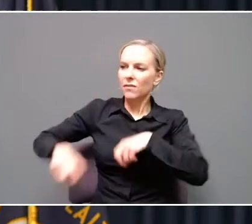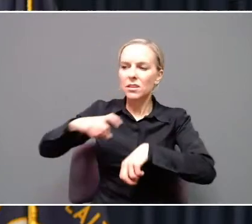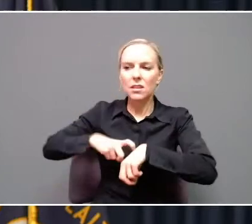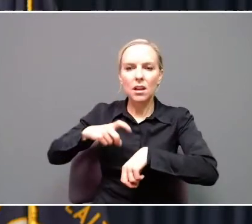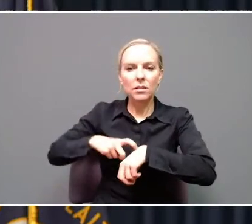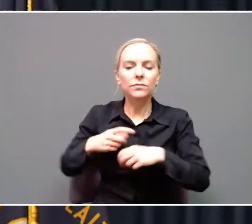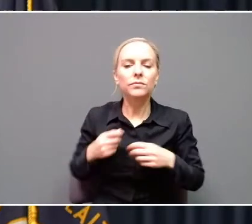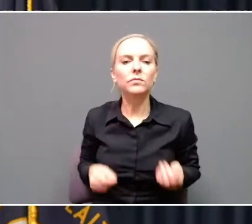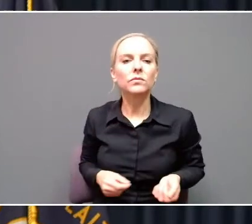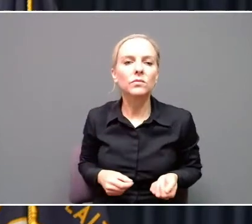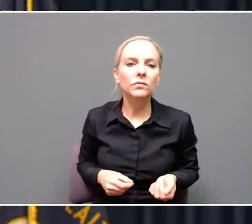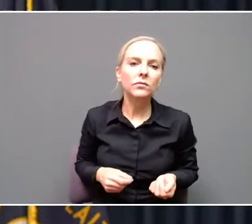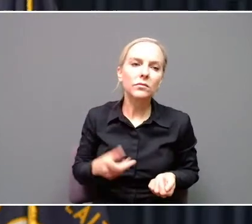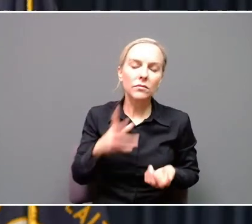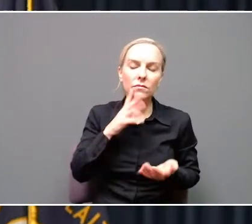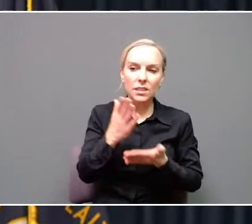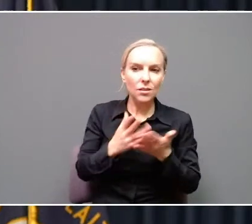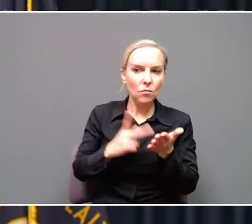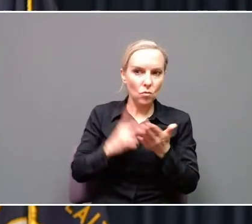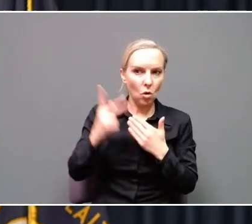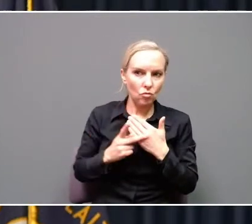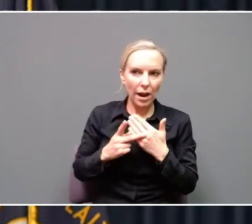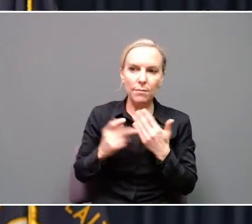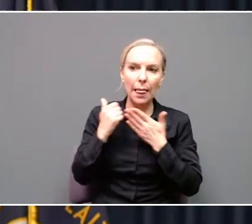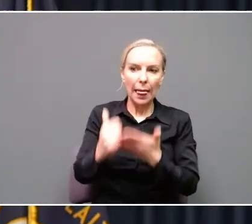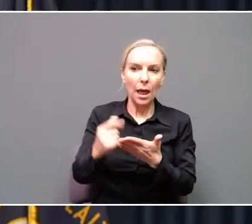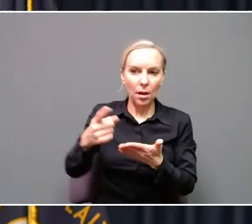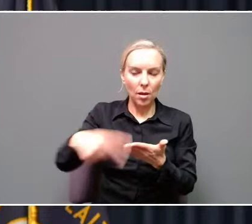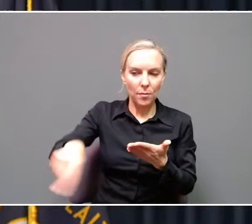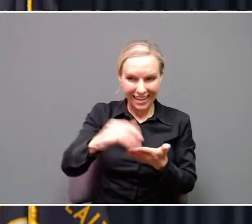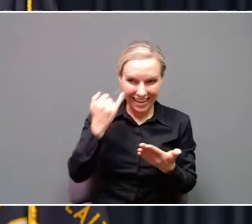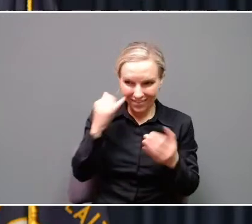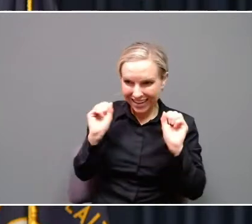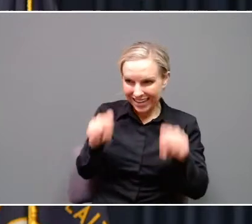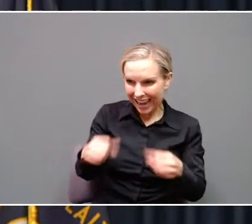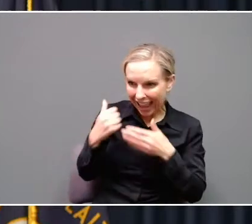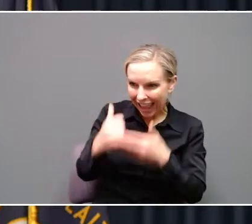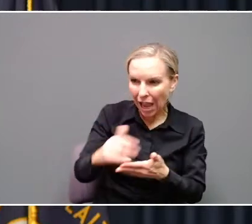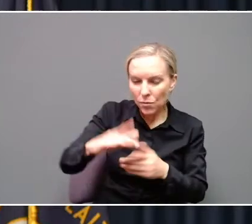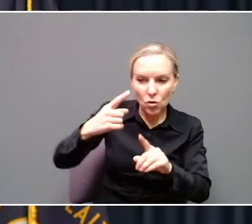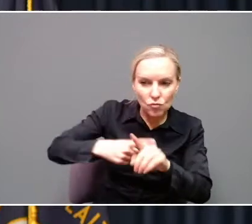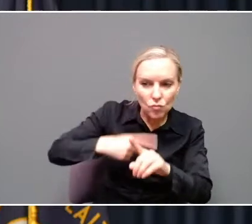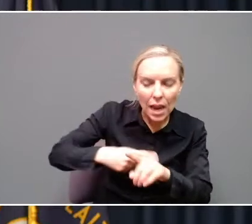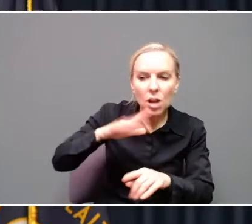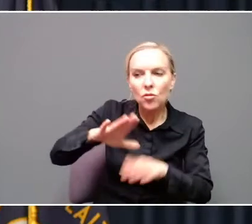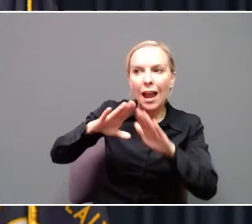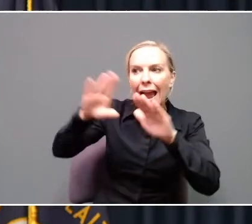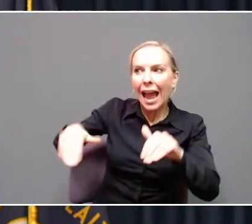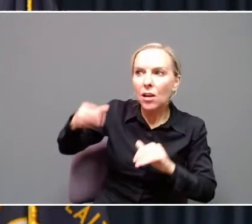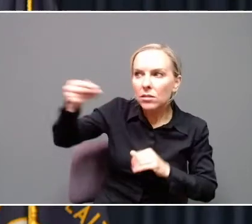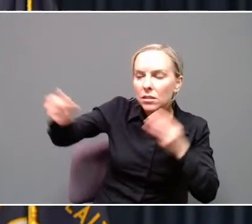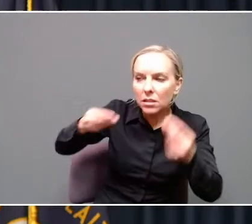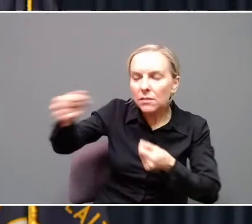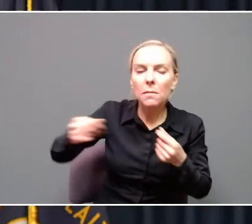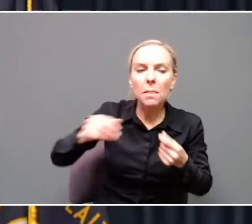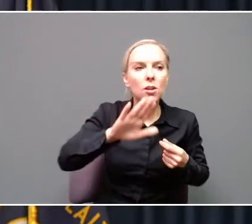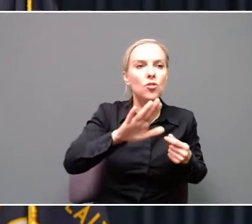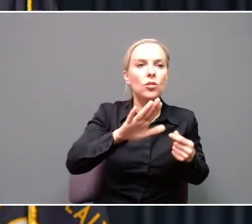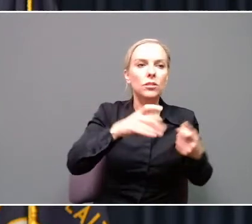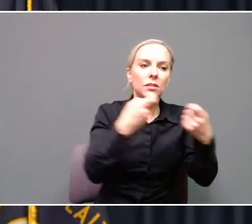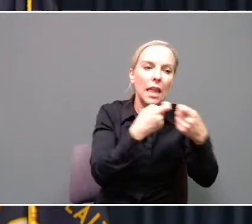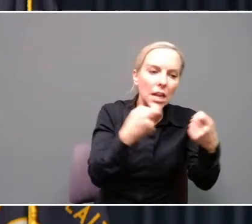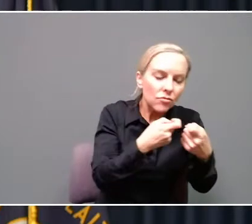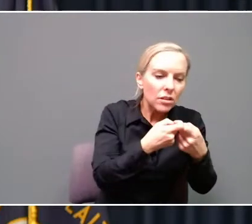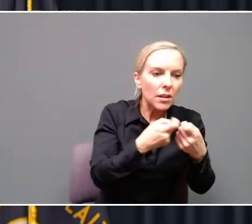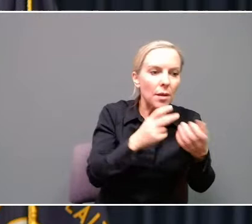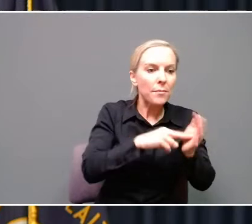mention some programs that are out there to help people. Remember, if we can help you on your rent, on your mortgage, on your utilities, that frees up more money for food